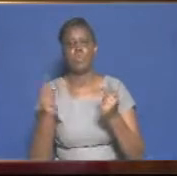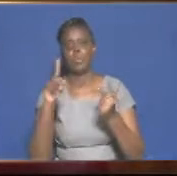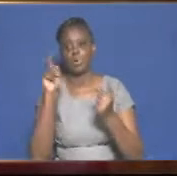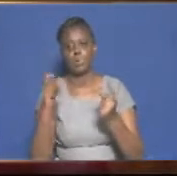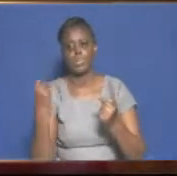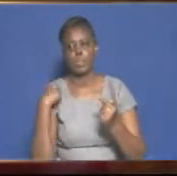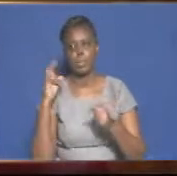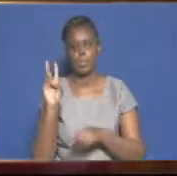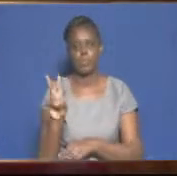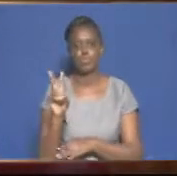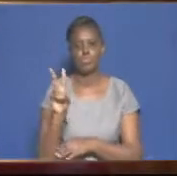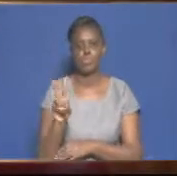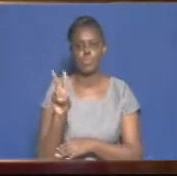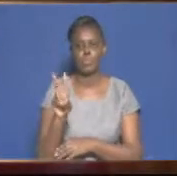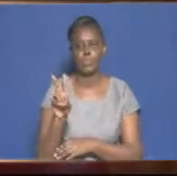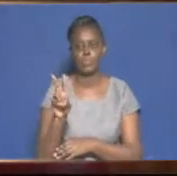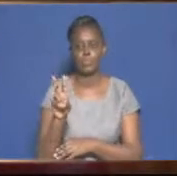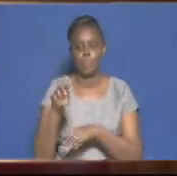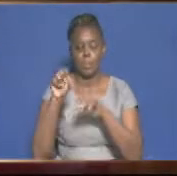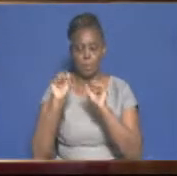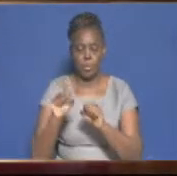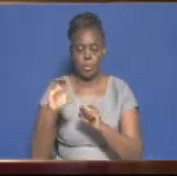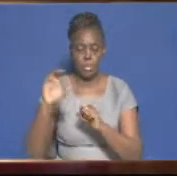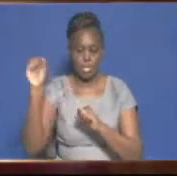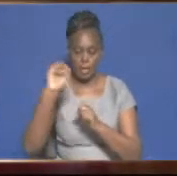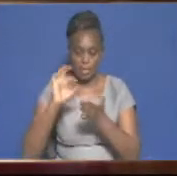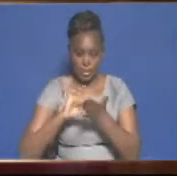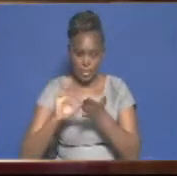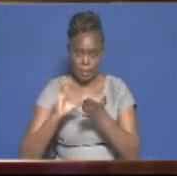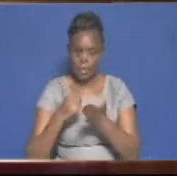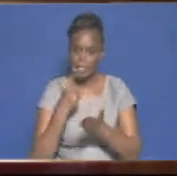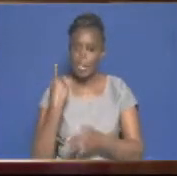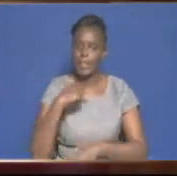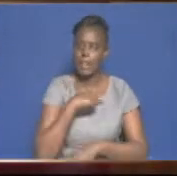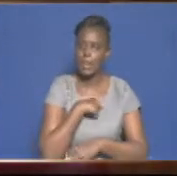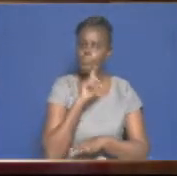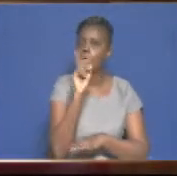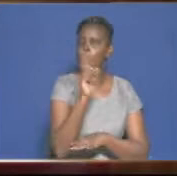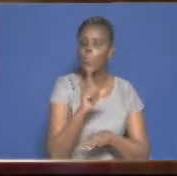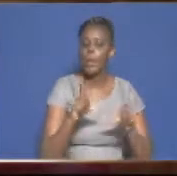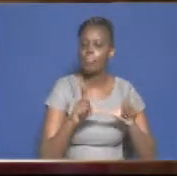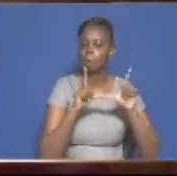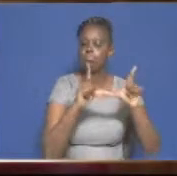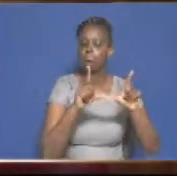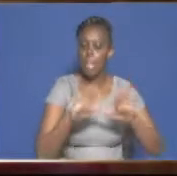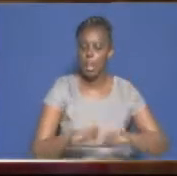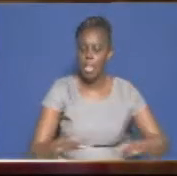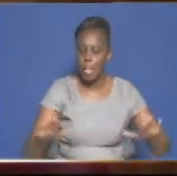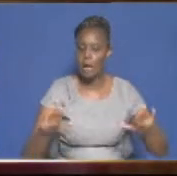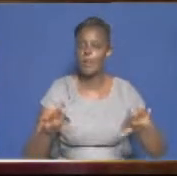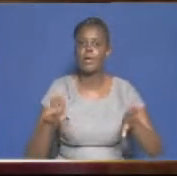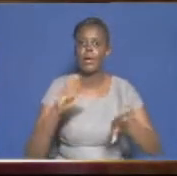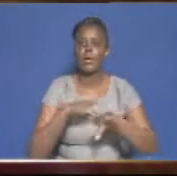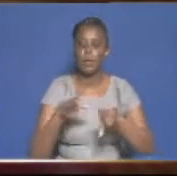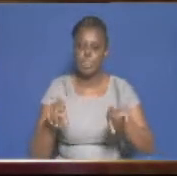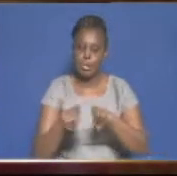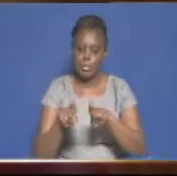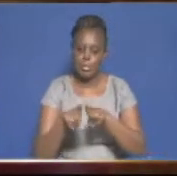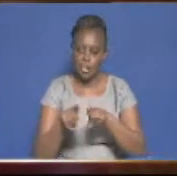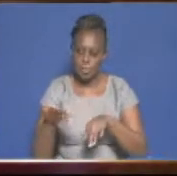two, could the Cabinet Secretary indicate when the title deeds for the same